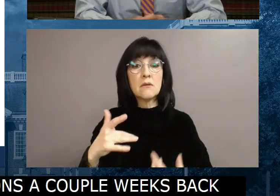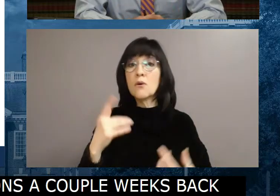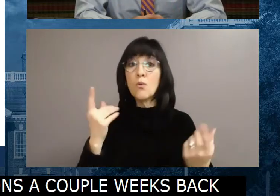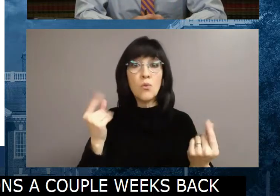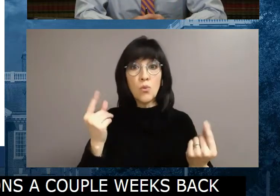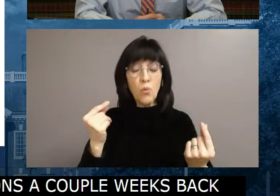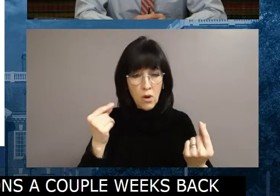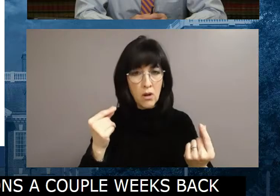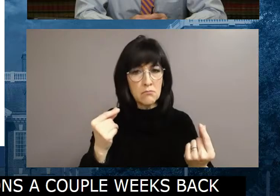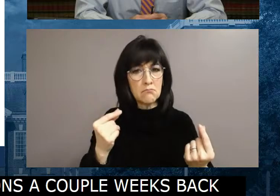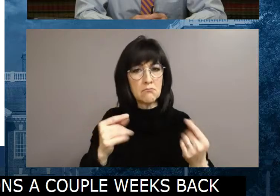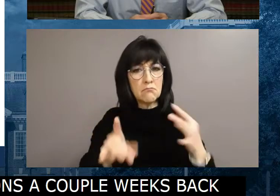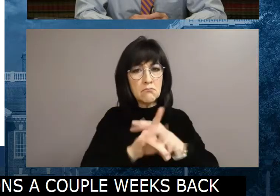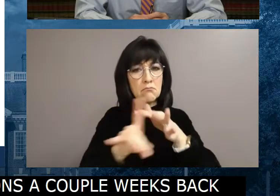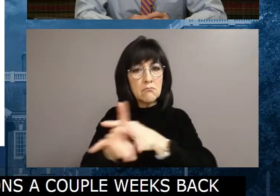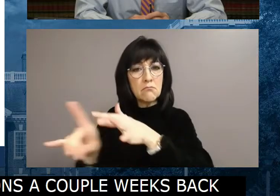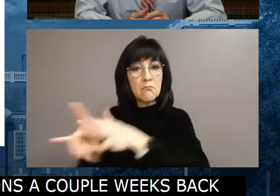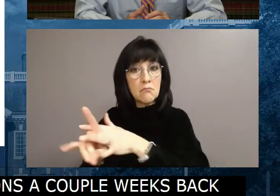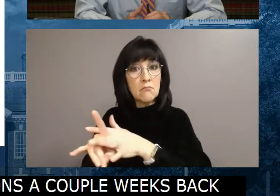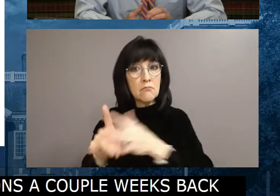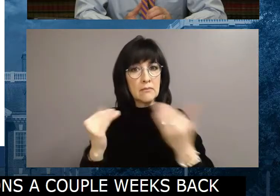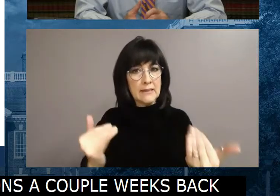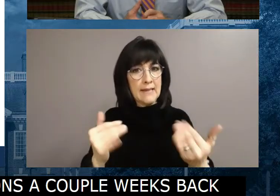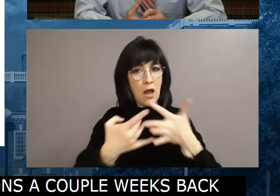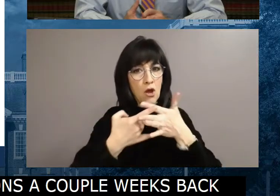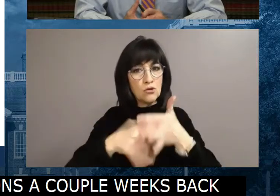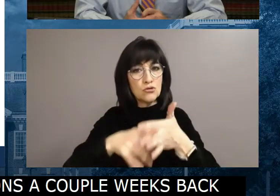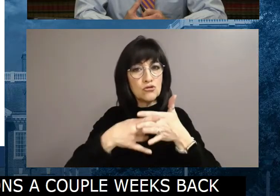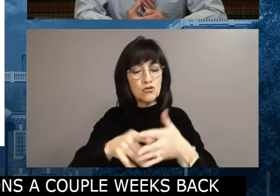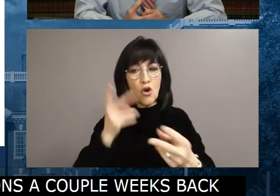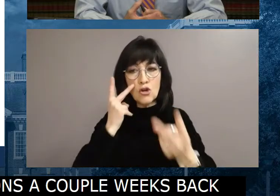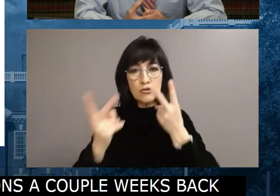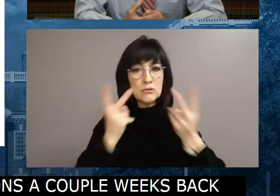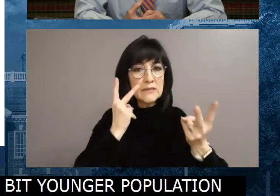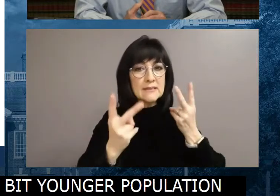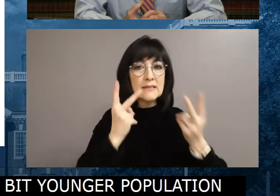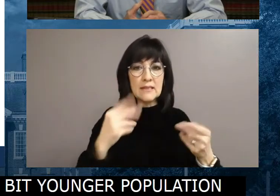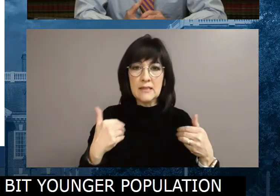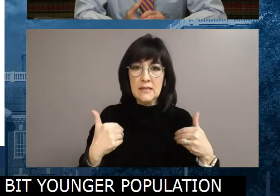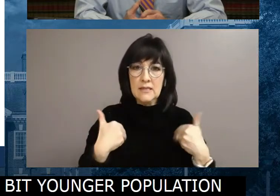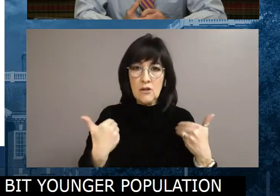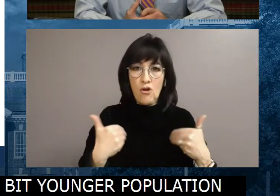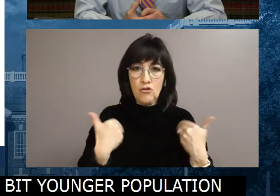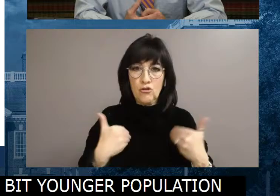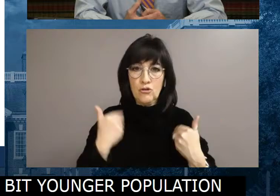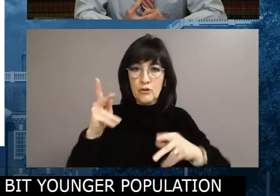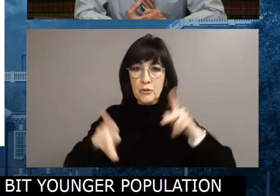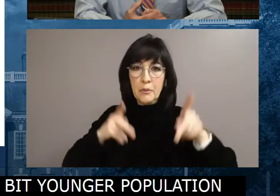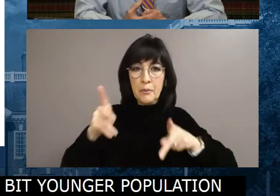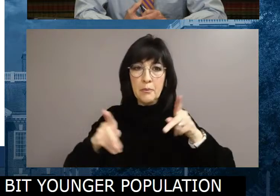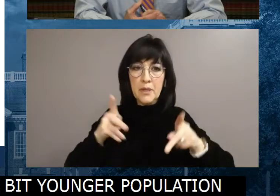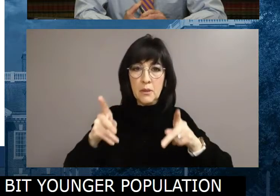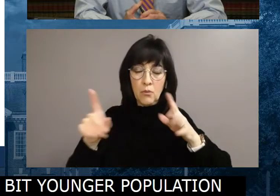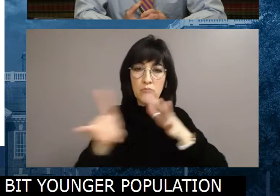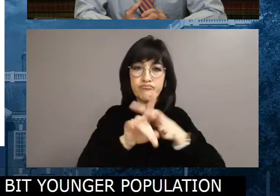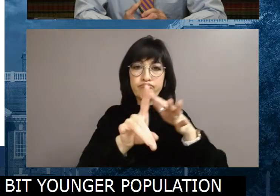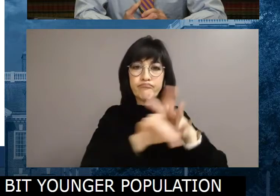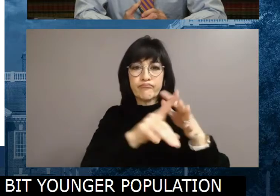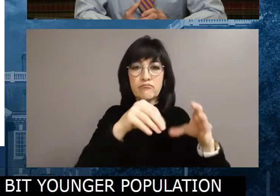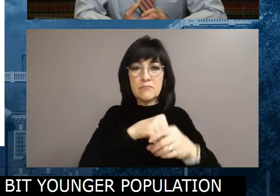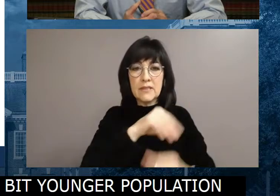Obviously, when 2/3 of your seniors are protected, have protective vaccines against hospitalizations and